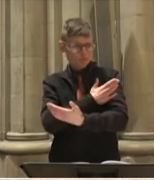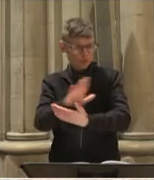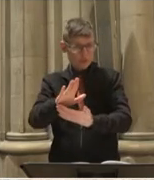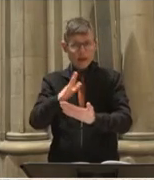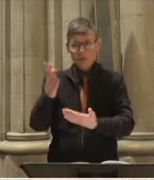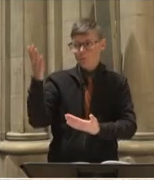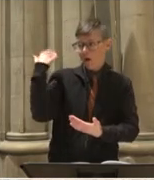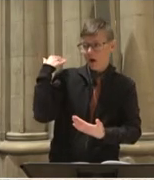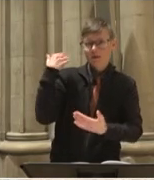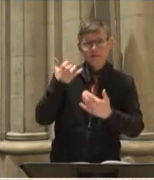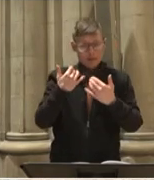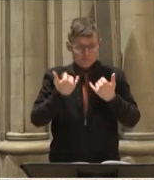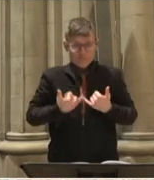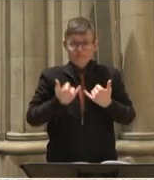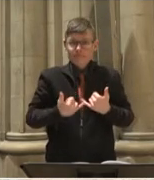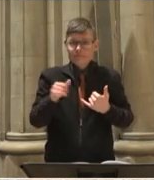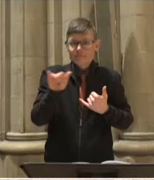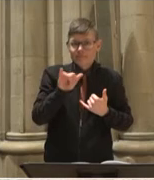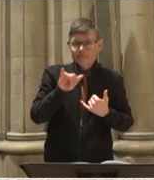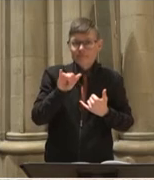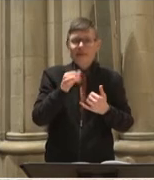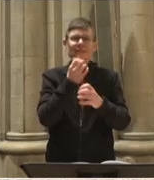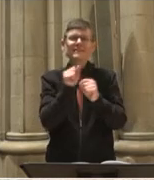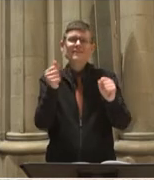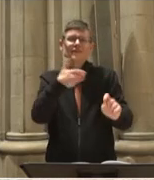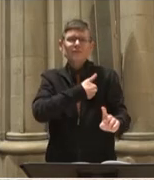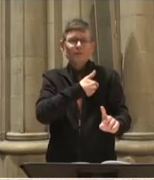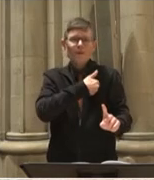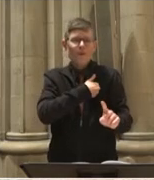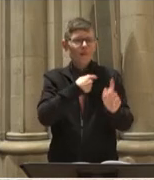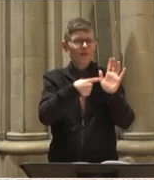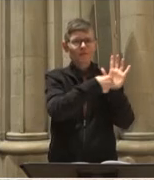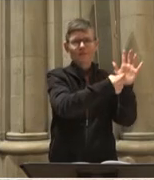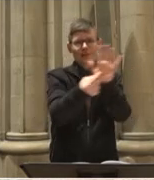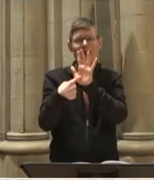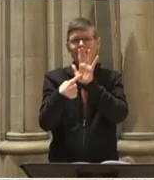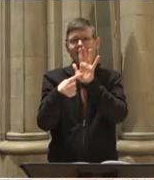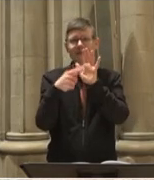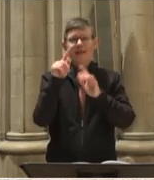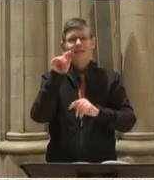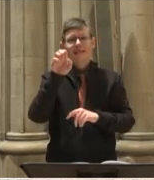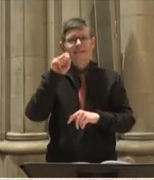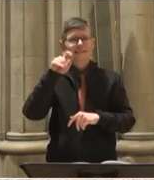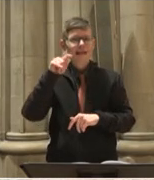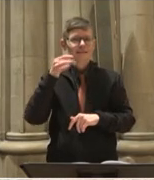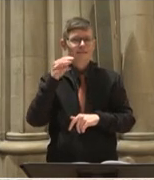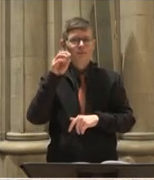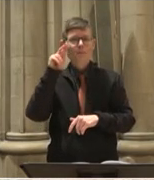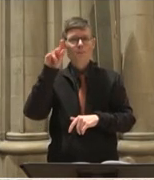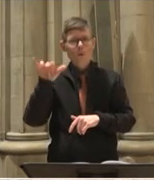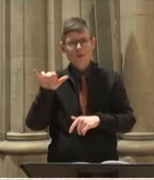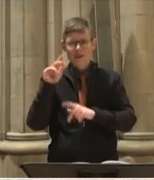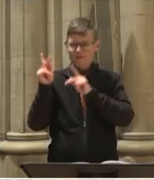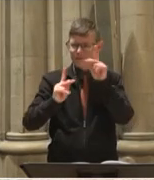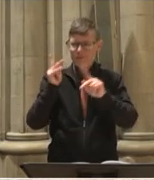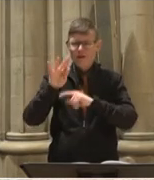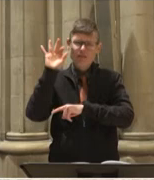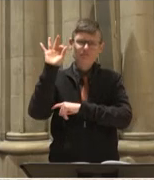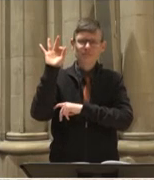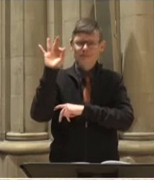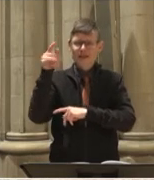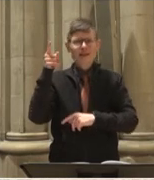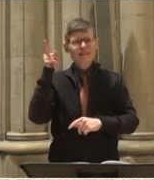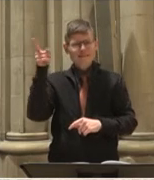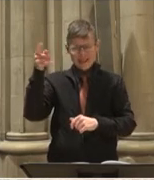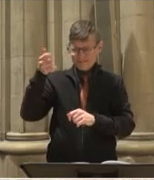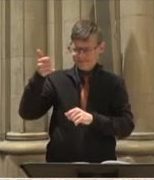about saving the souls of people, it reflects the testimony of a people who reached deep down into